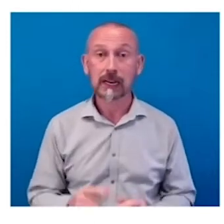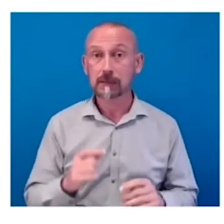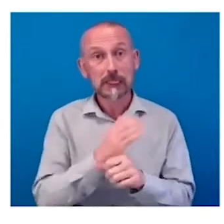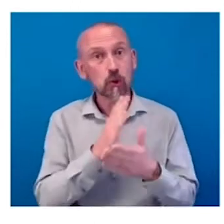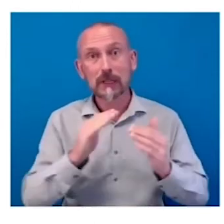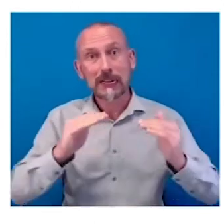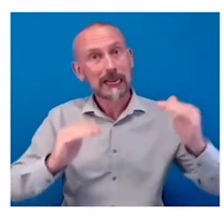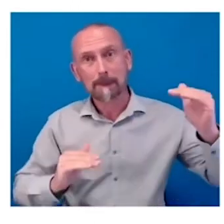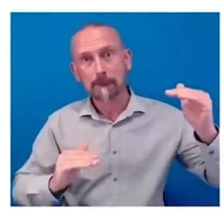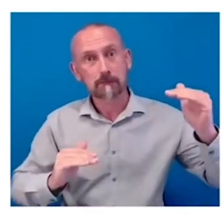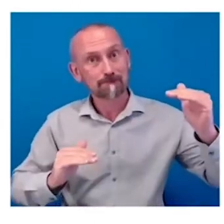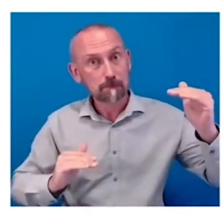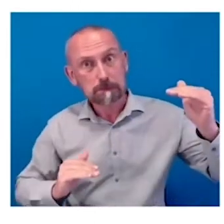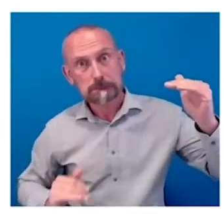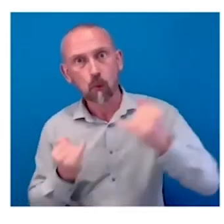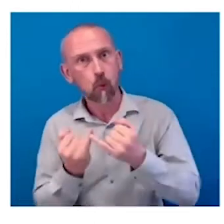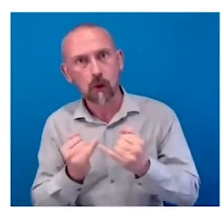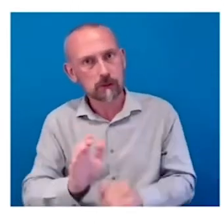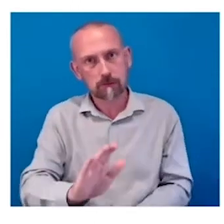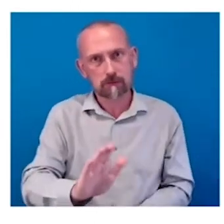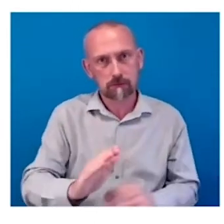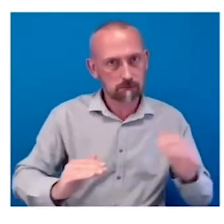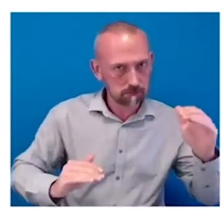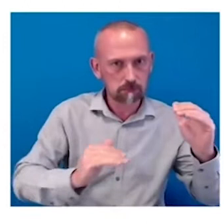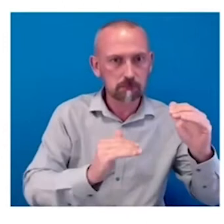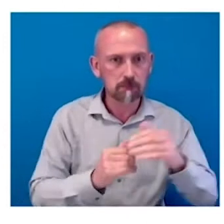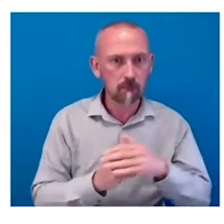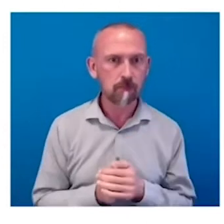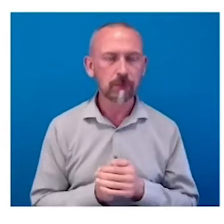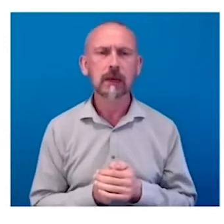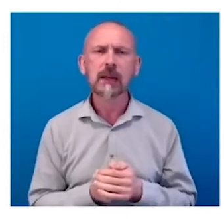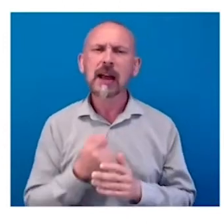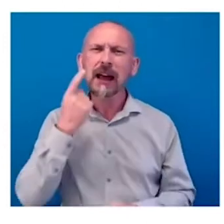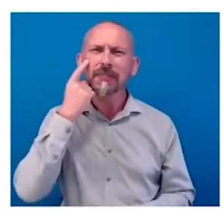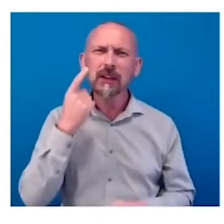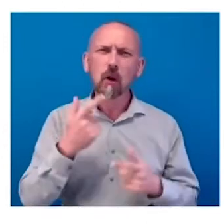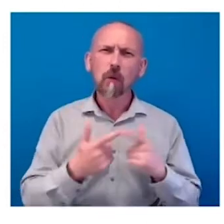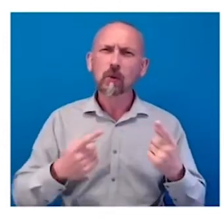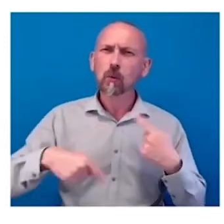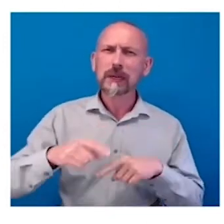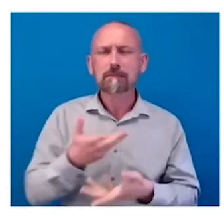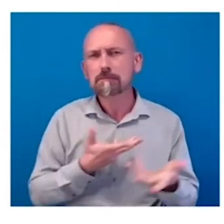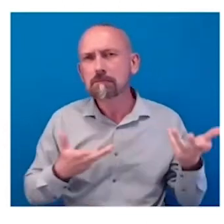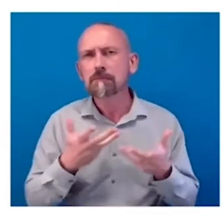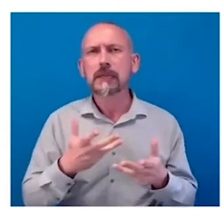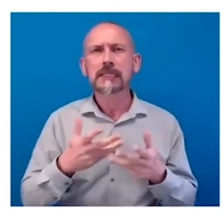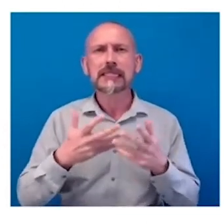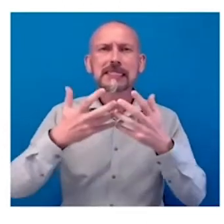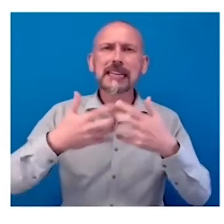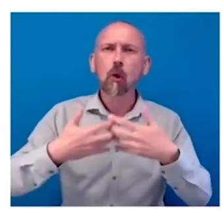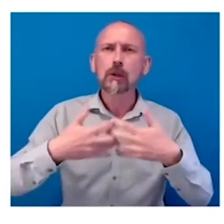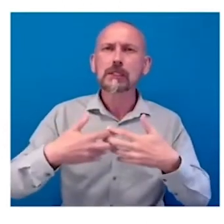And we also have, I think a lot of times when we think about assistive technology in the workplace, we think about maybe a white collar worker sitting at their